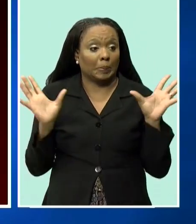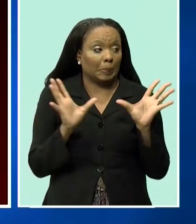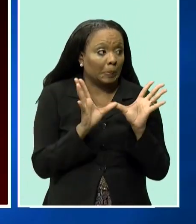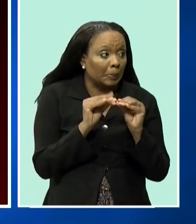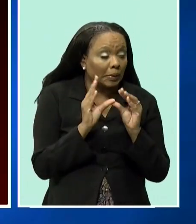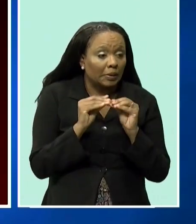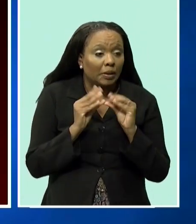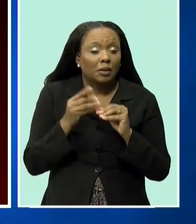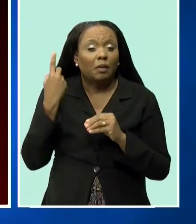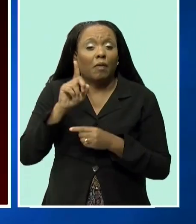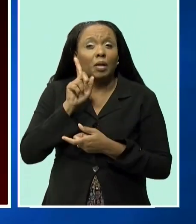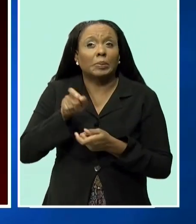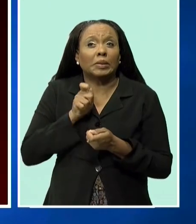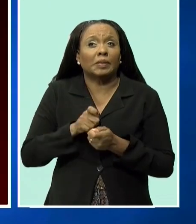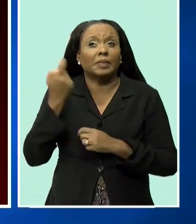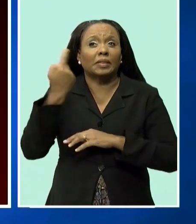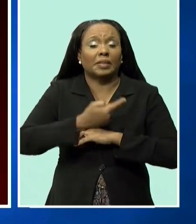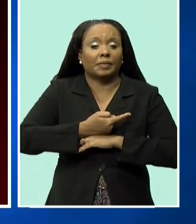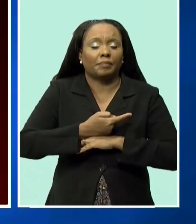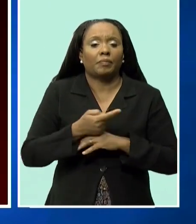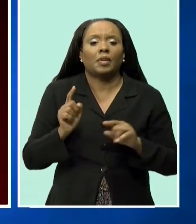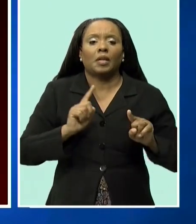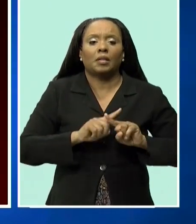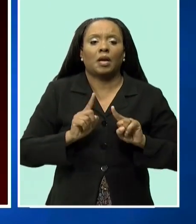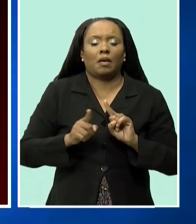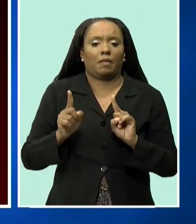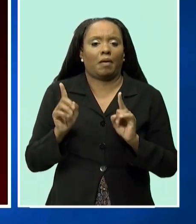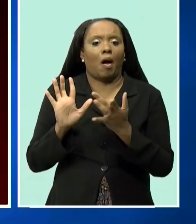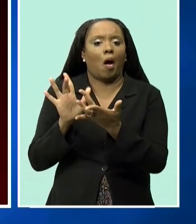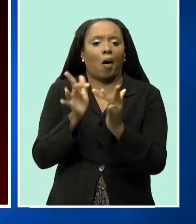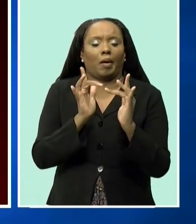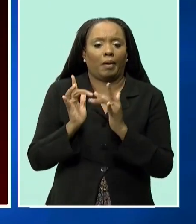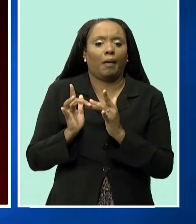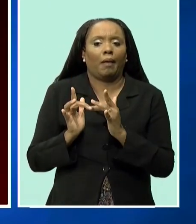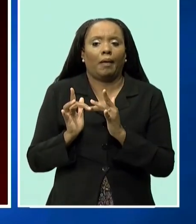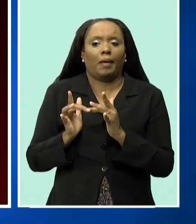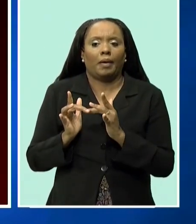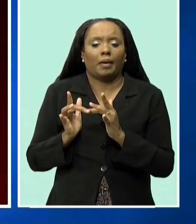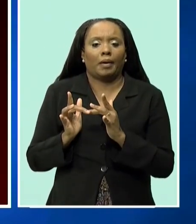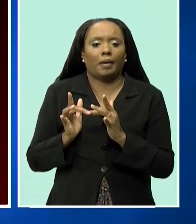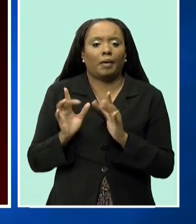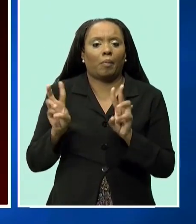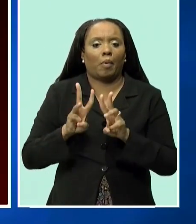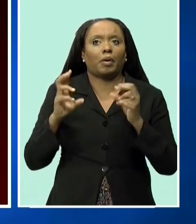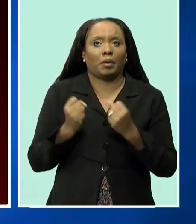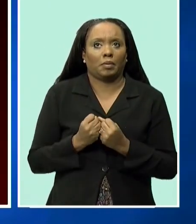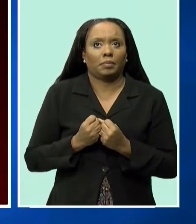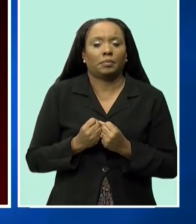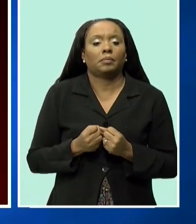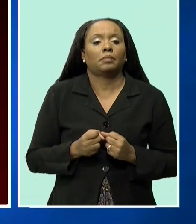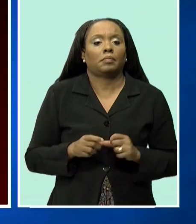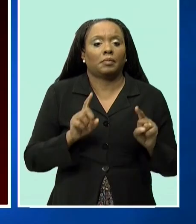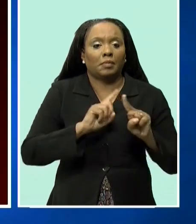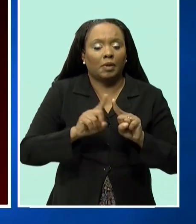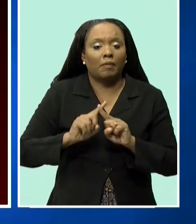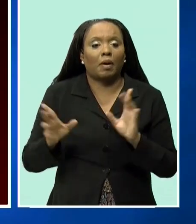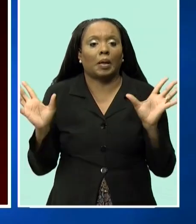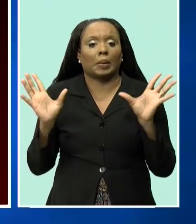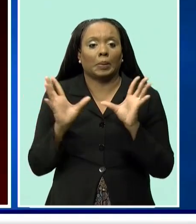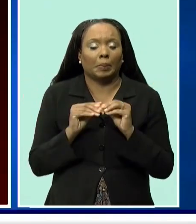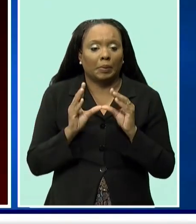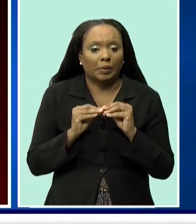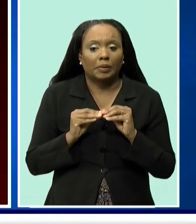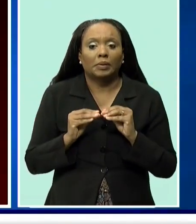particular day, a number of webinars that we will be participating in and meetings for the